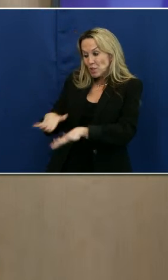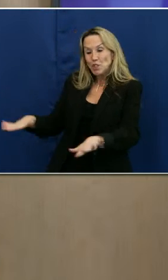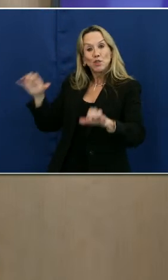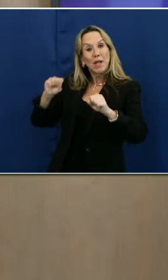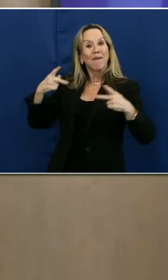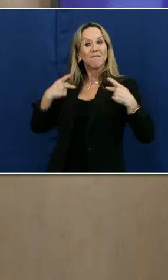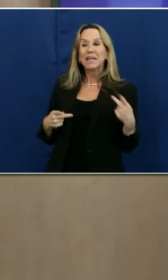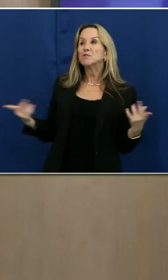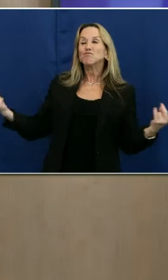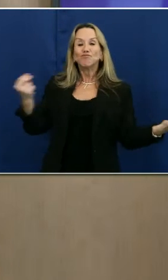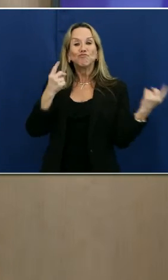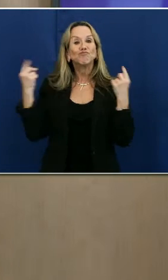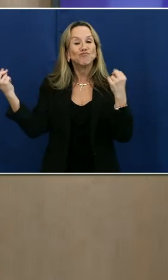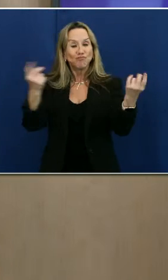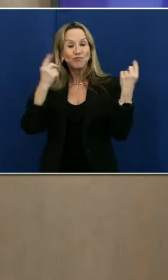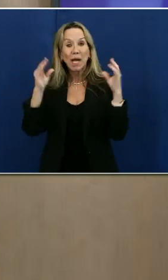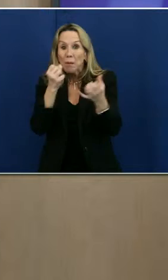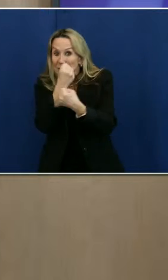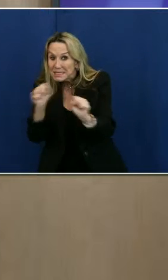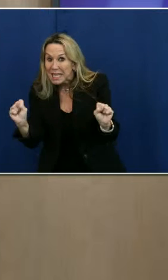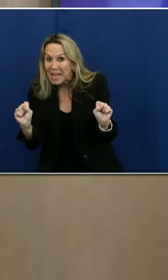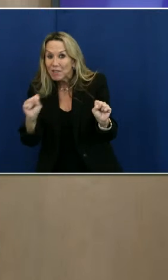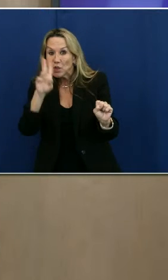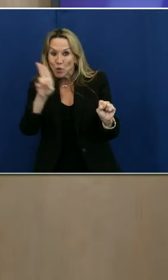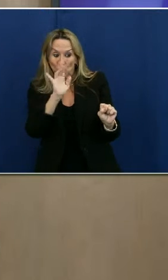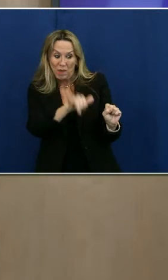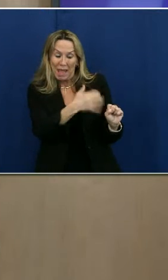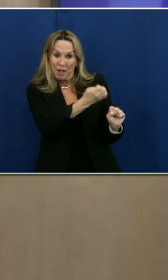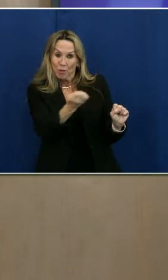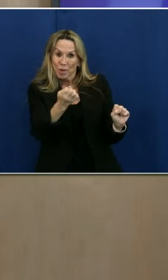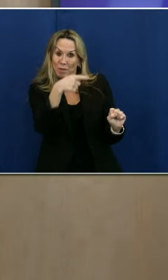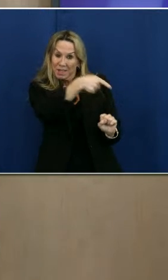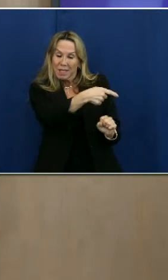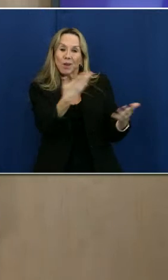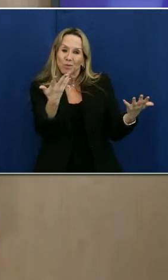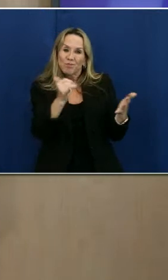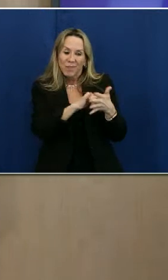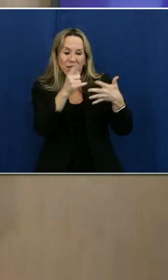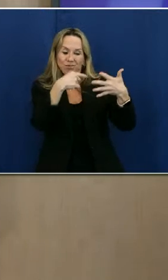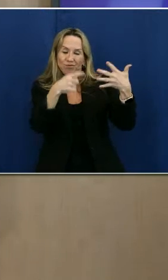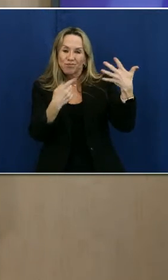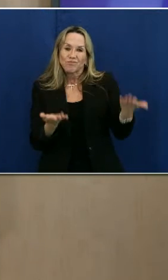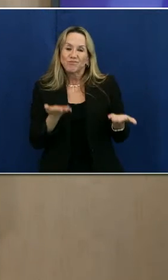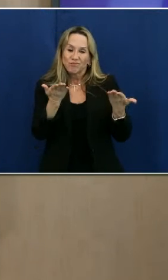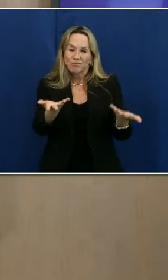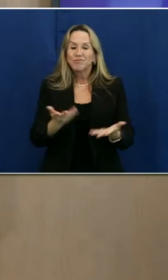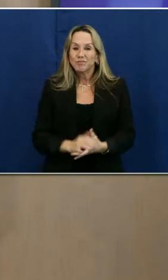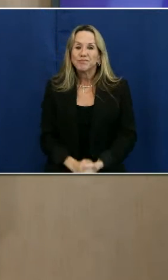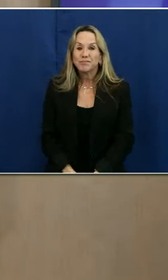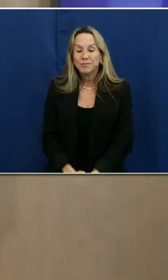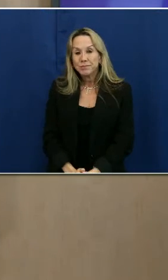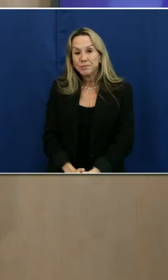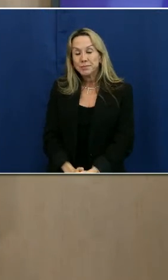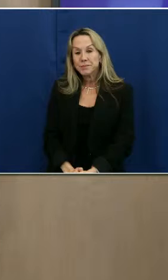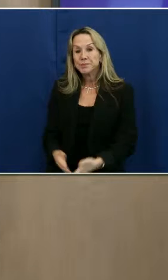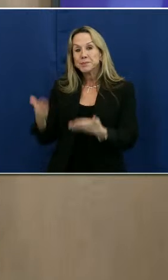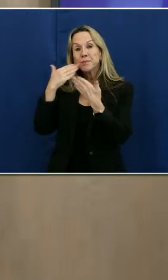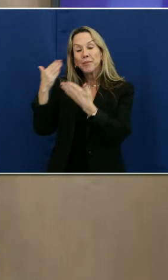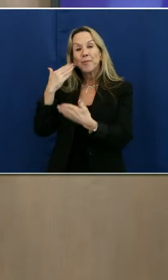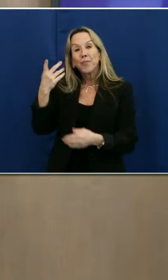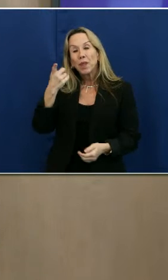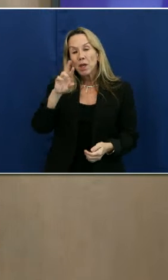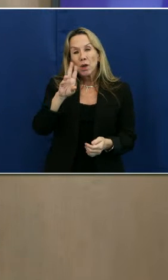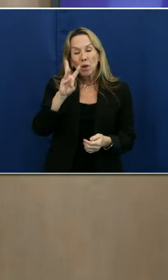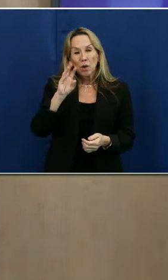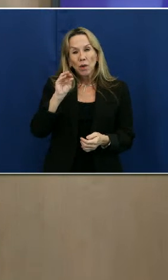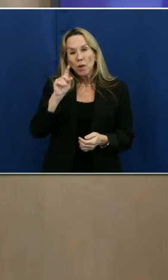physical activity and to safely utilize playground equipment. Thank you. Thank you, Dr. Wooten. And one final question.